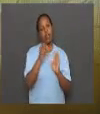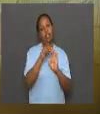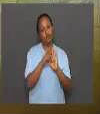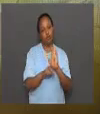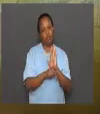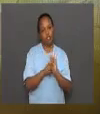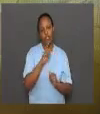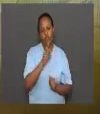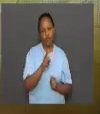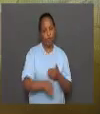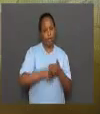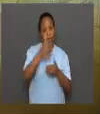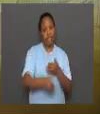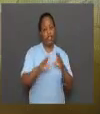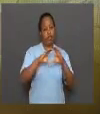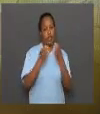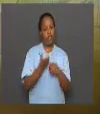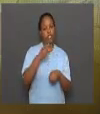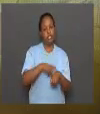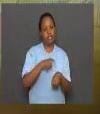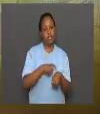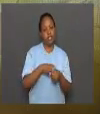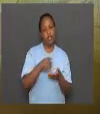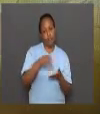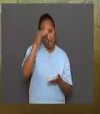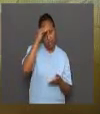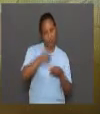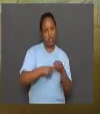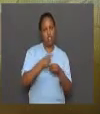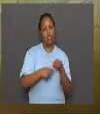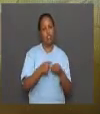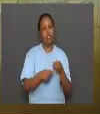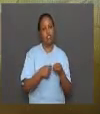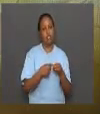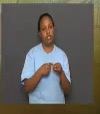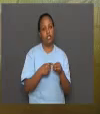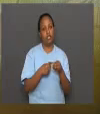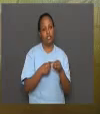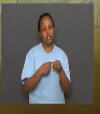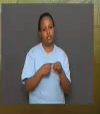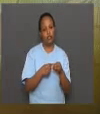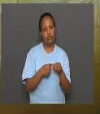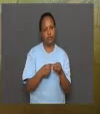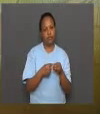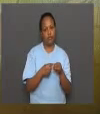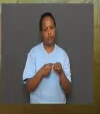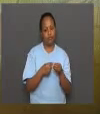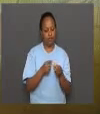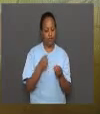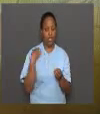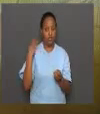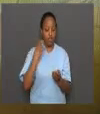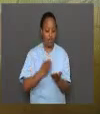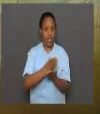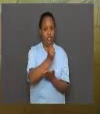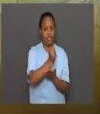and laws. In our next lesson, we will learn about the judicial protection of